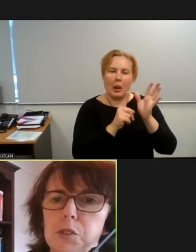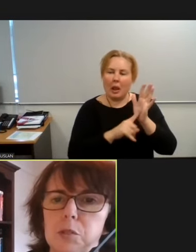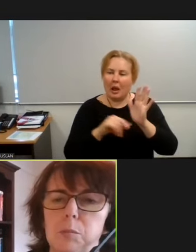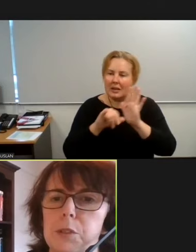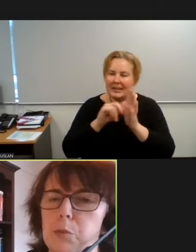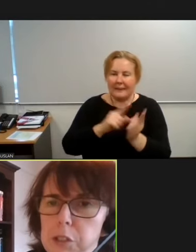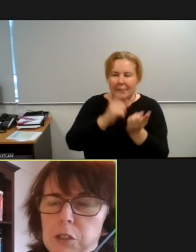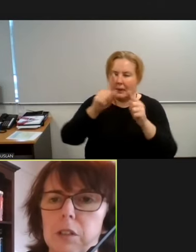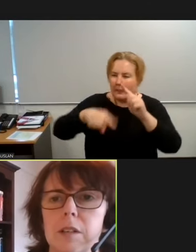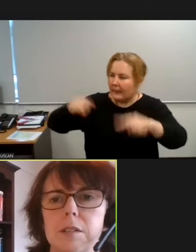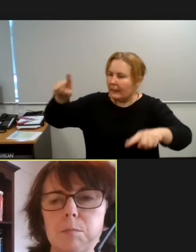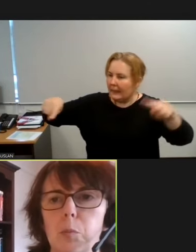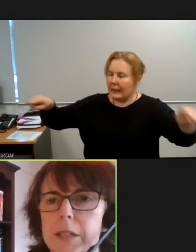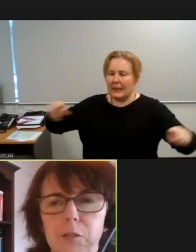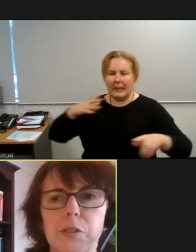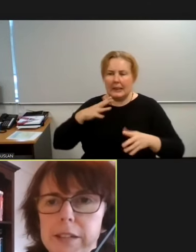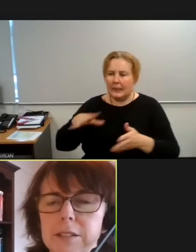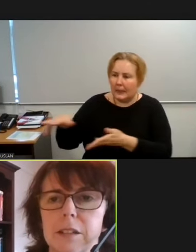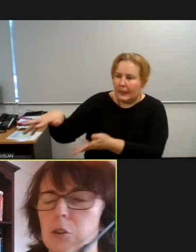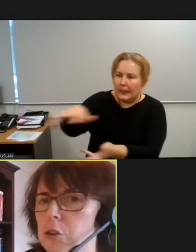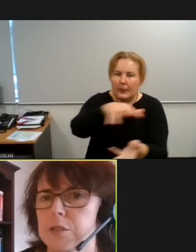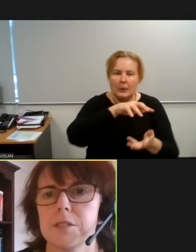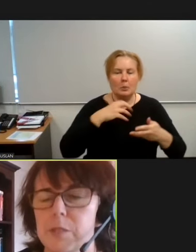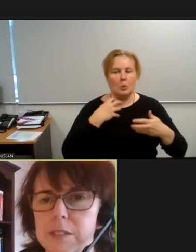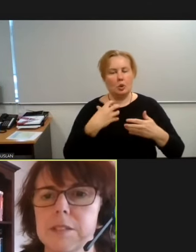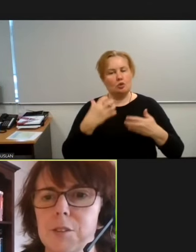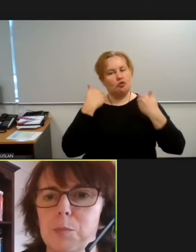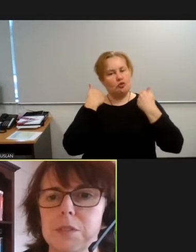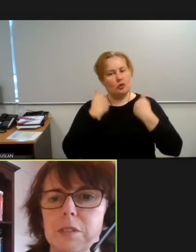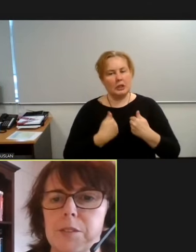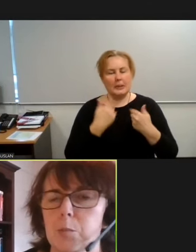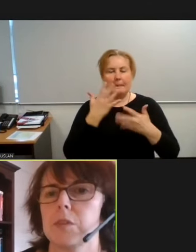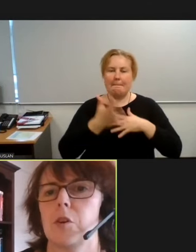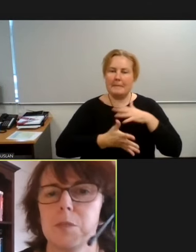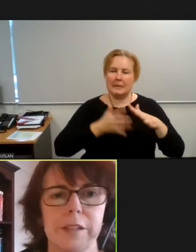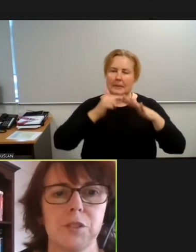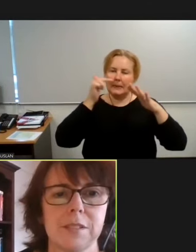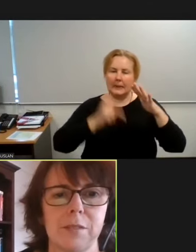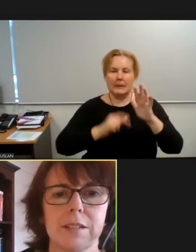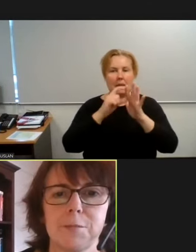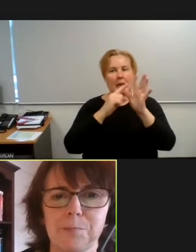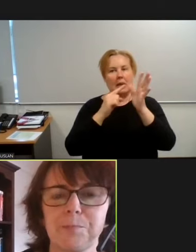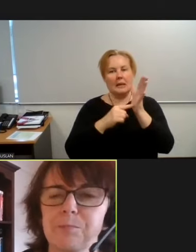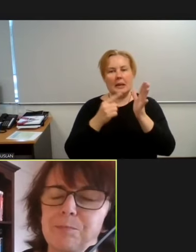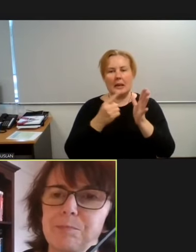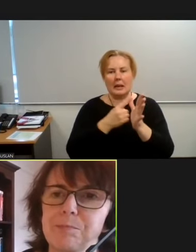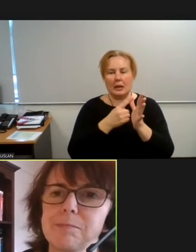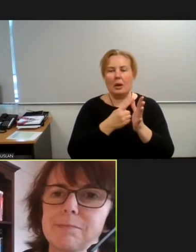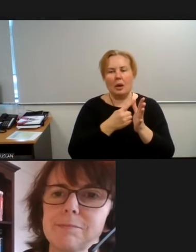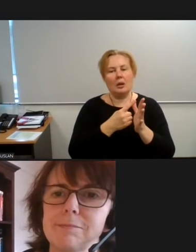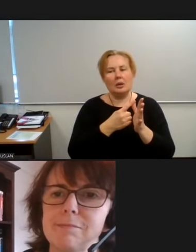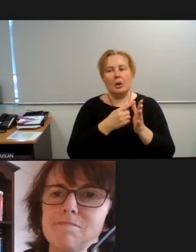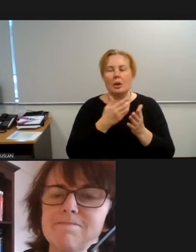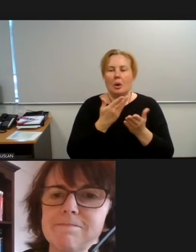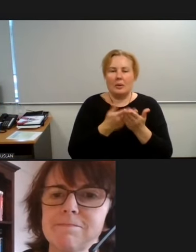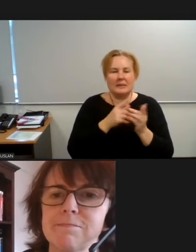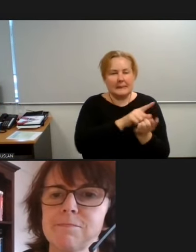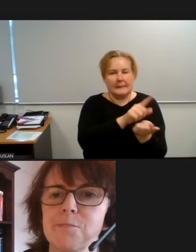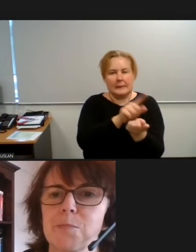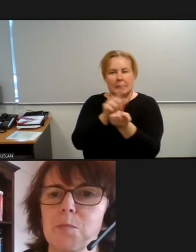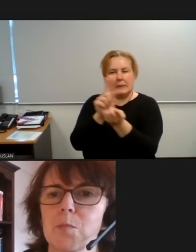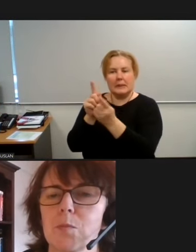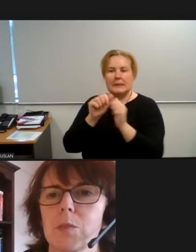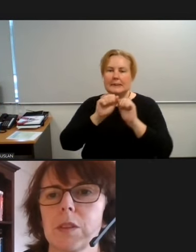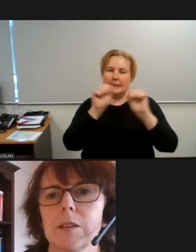have much richer and more meaningful data across our service systems. So that's one of the observations I've had. Thanks, O'Leary. And I think